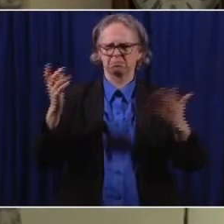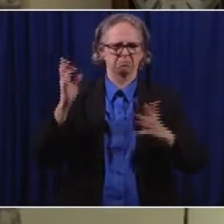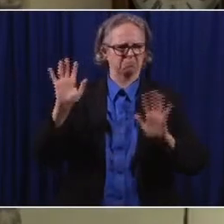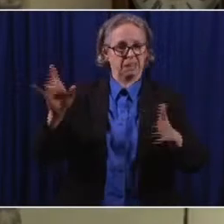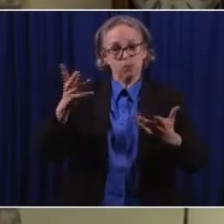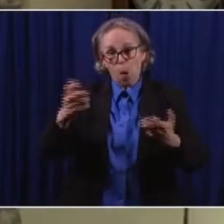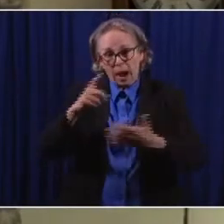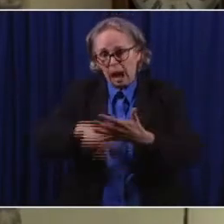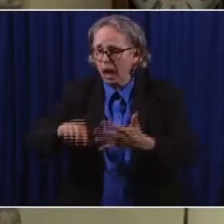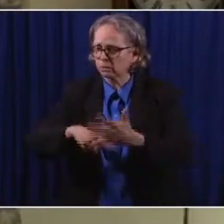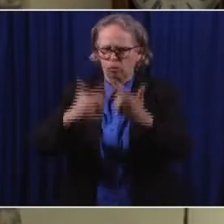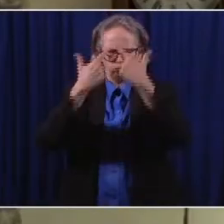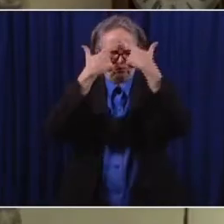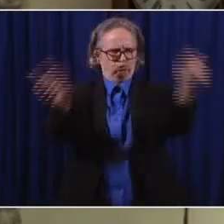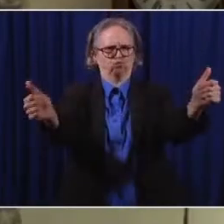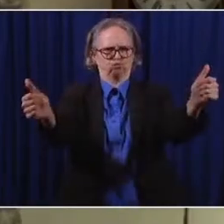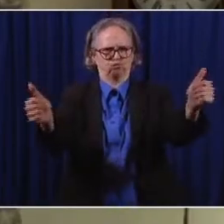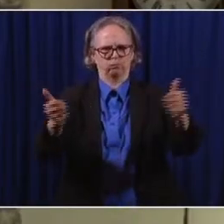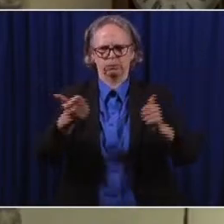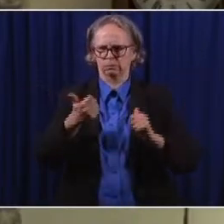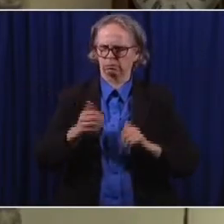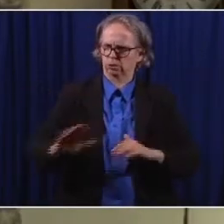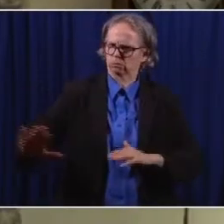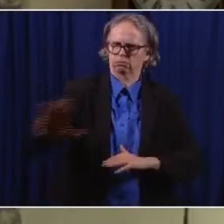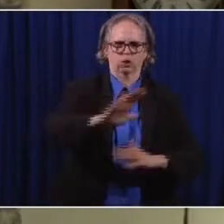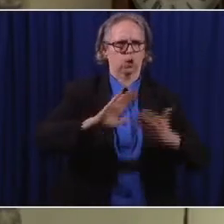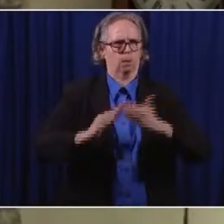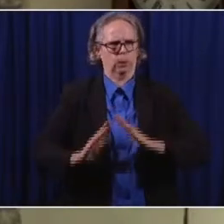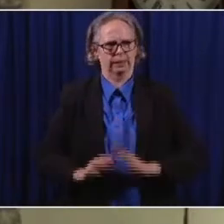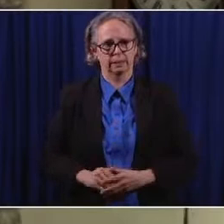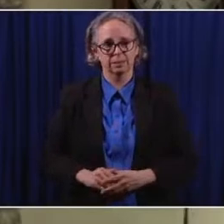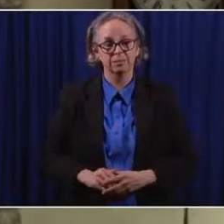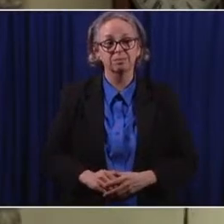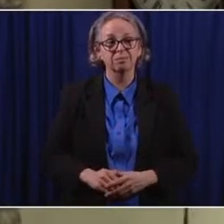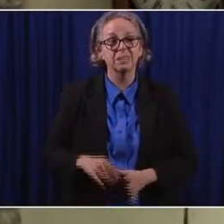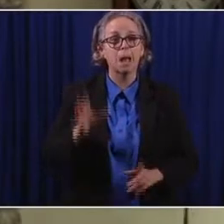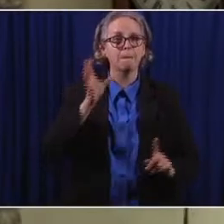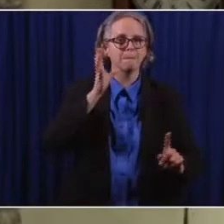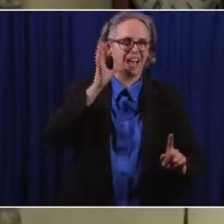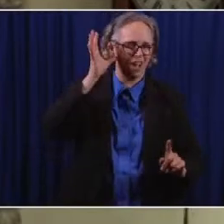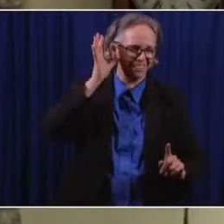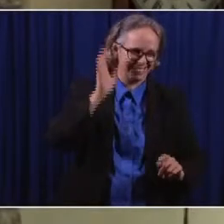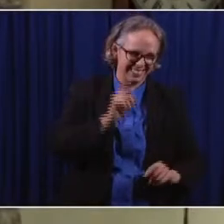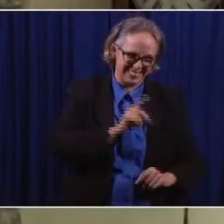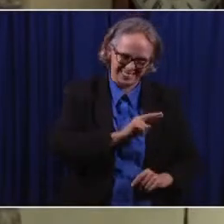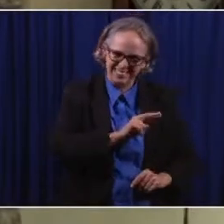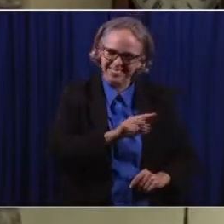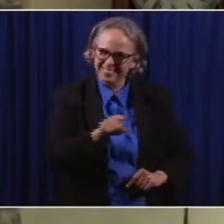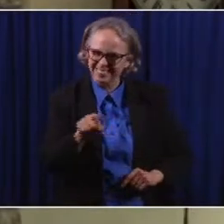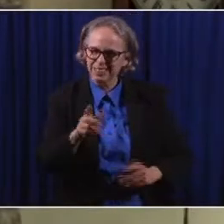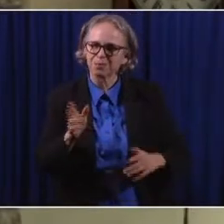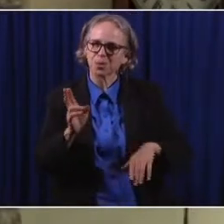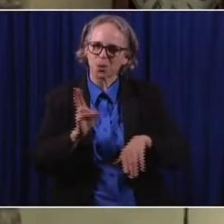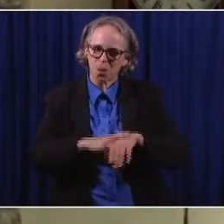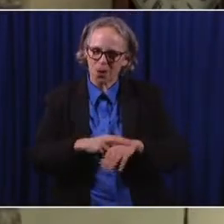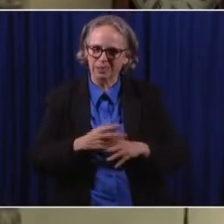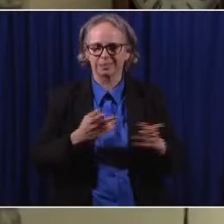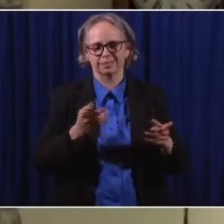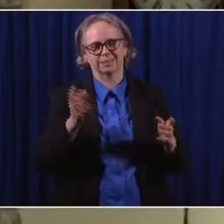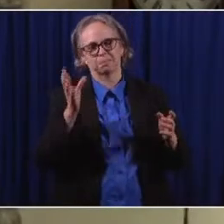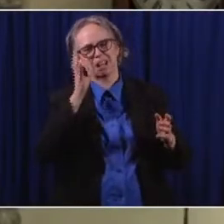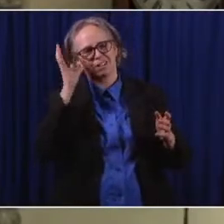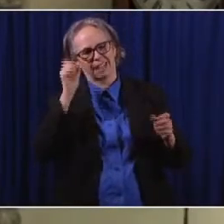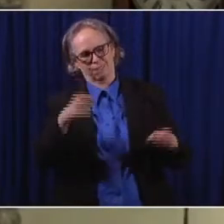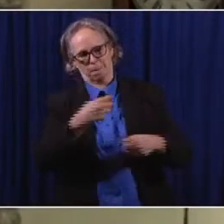health departments. Parents, in turn, will do what parents do, and that is make a decision about whether their child goes out